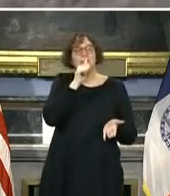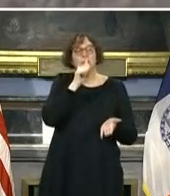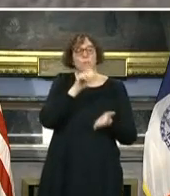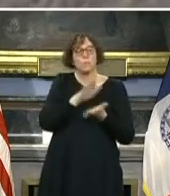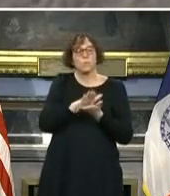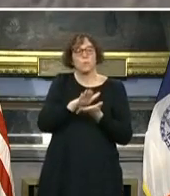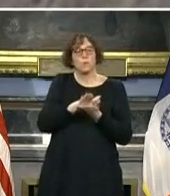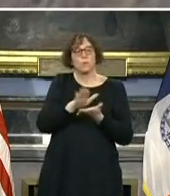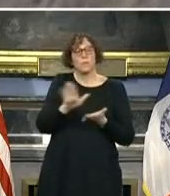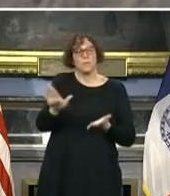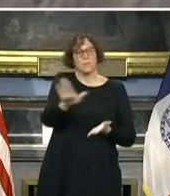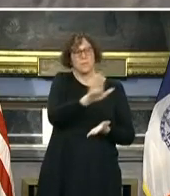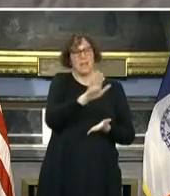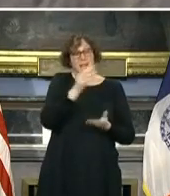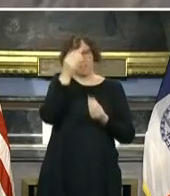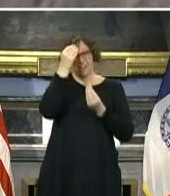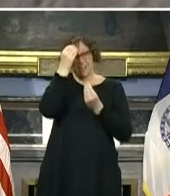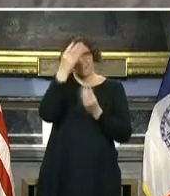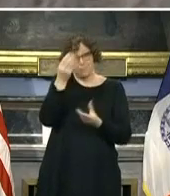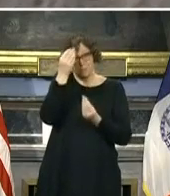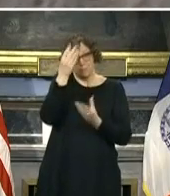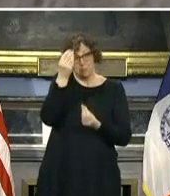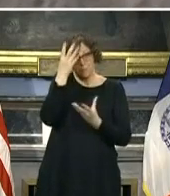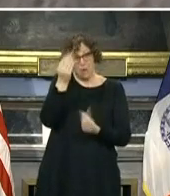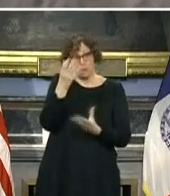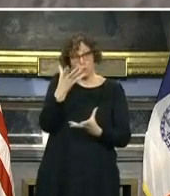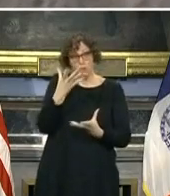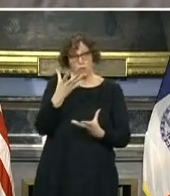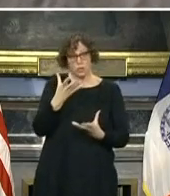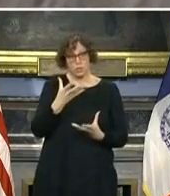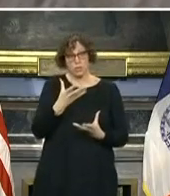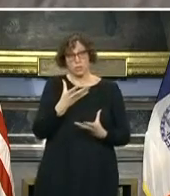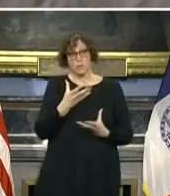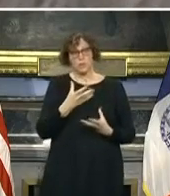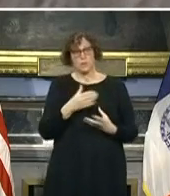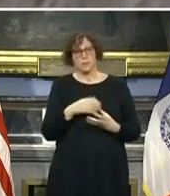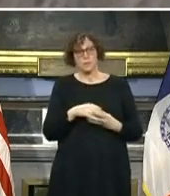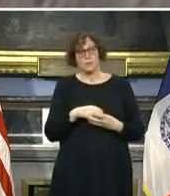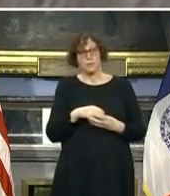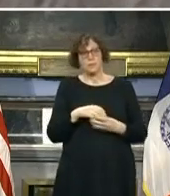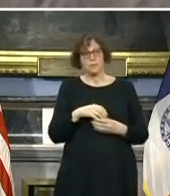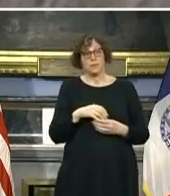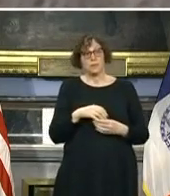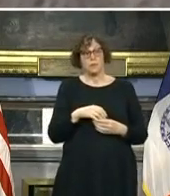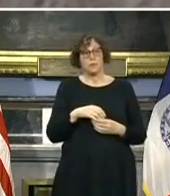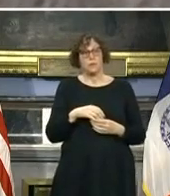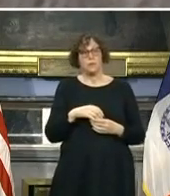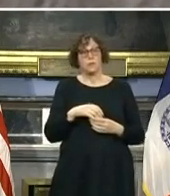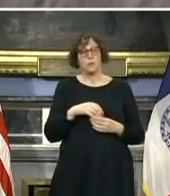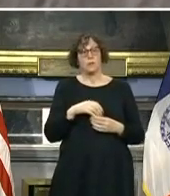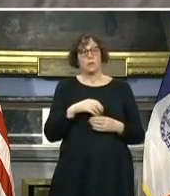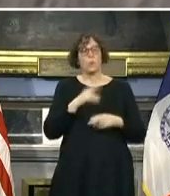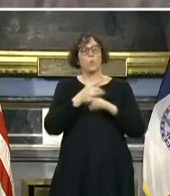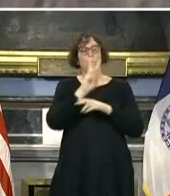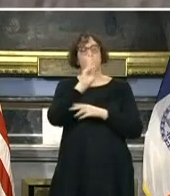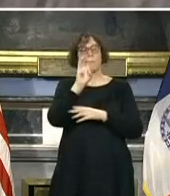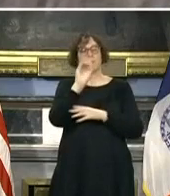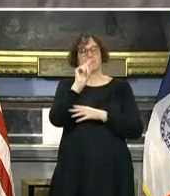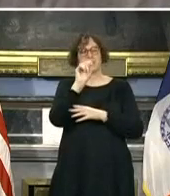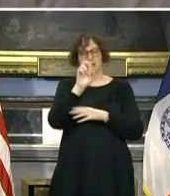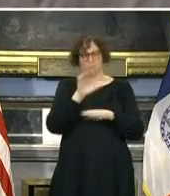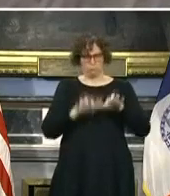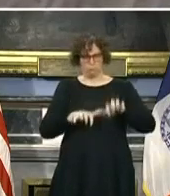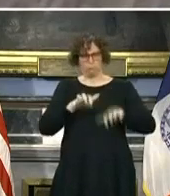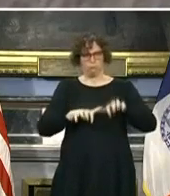the Chancellor and the team of the Department of Education do not believe the company has cooperated. And we're not going to put our students' privacy, our